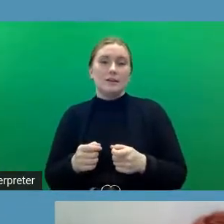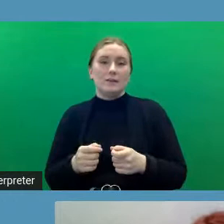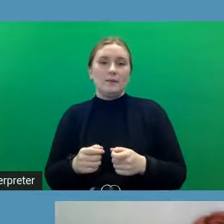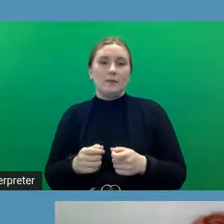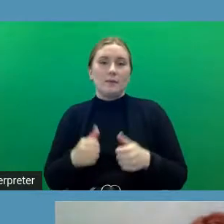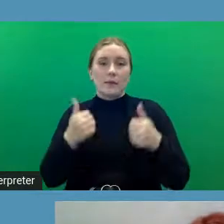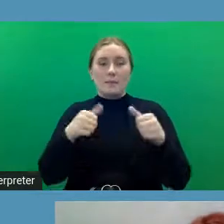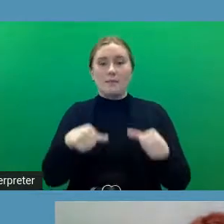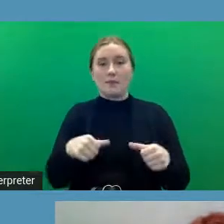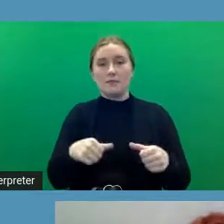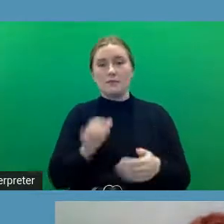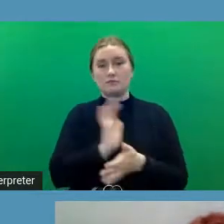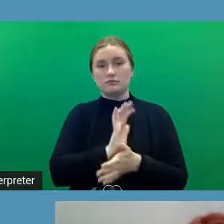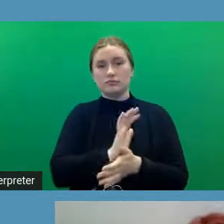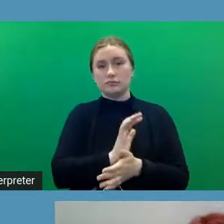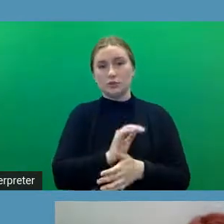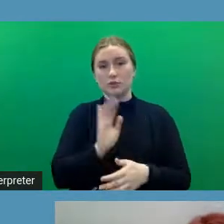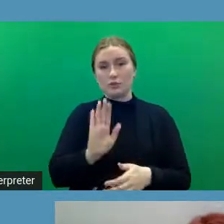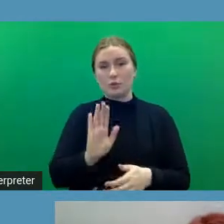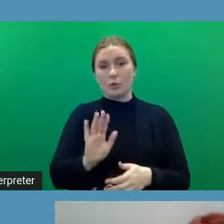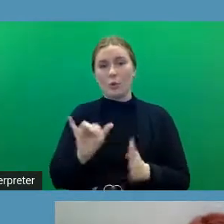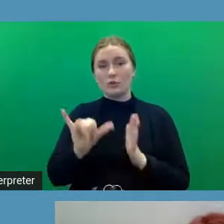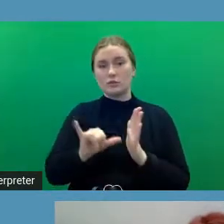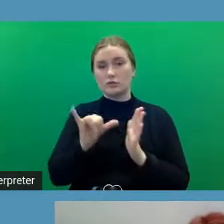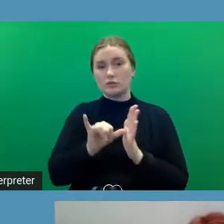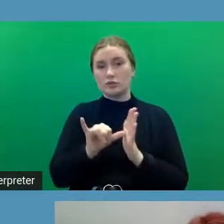channel in order to update past videos to be